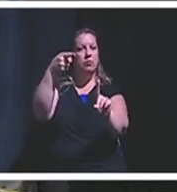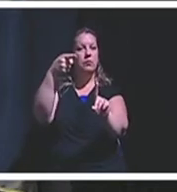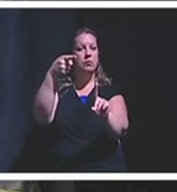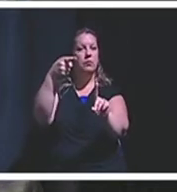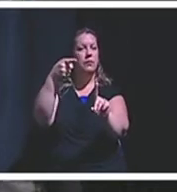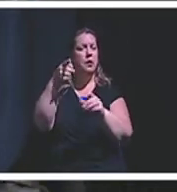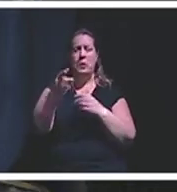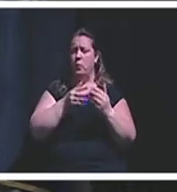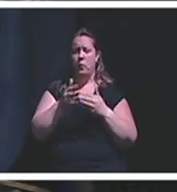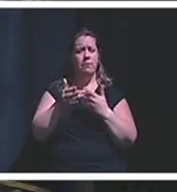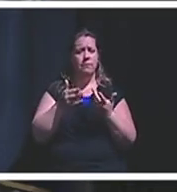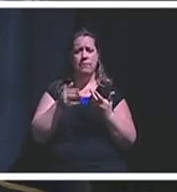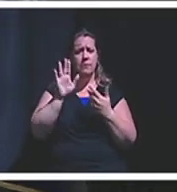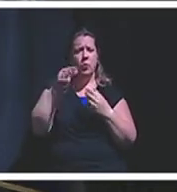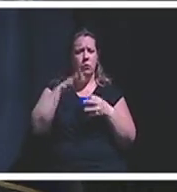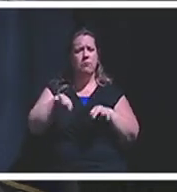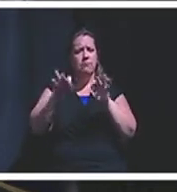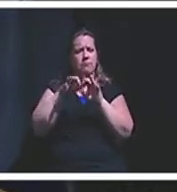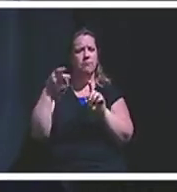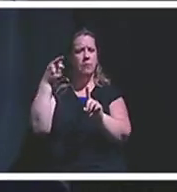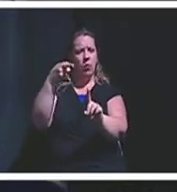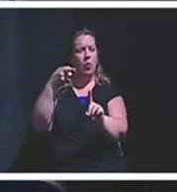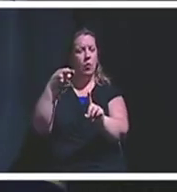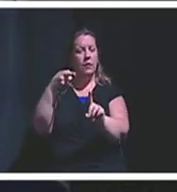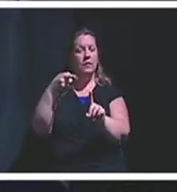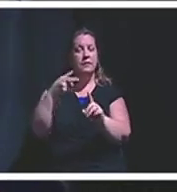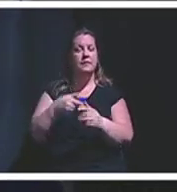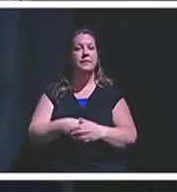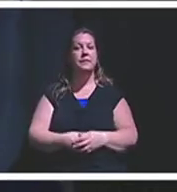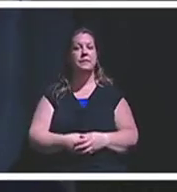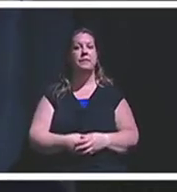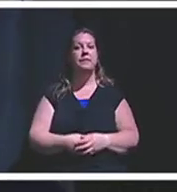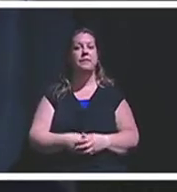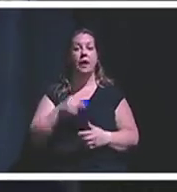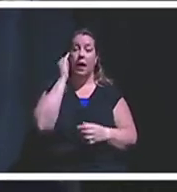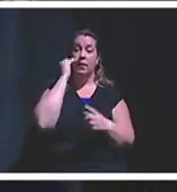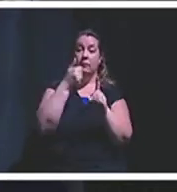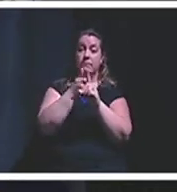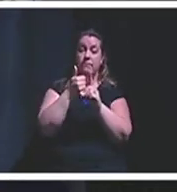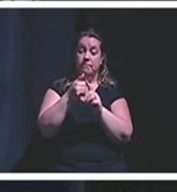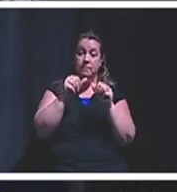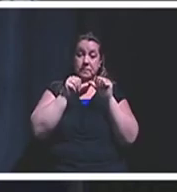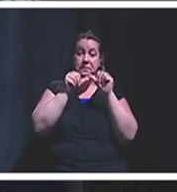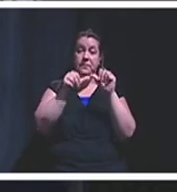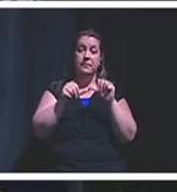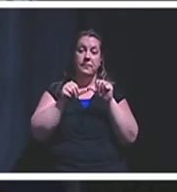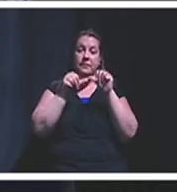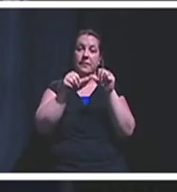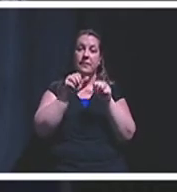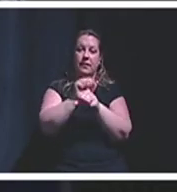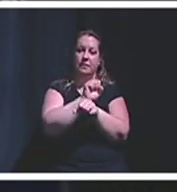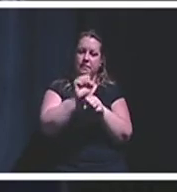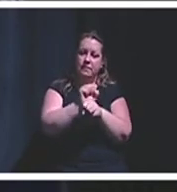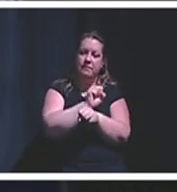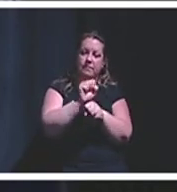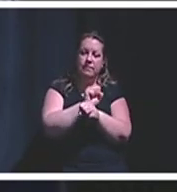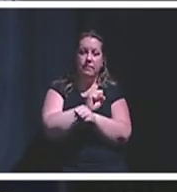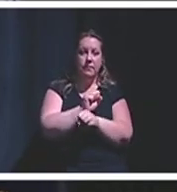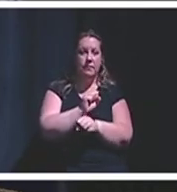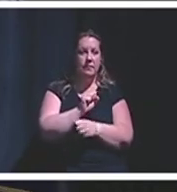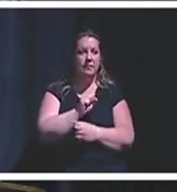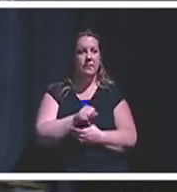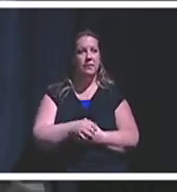that worthy goal, as long as you continue to persevere, that